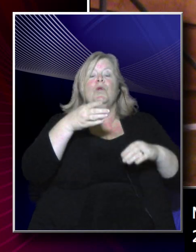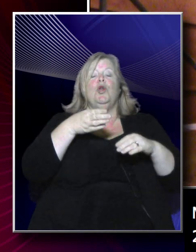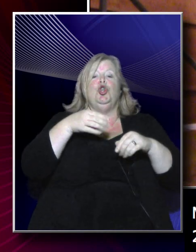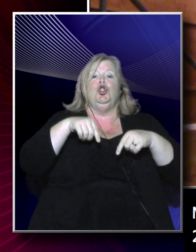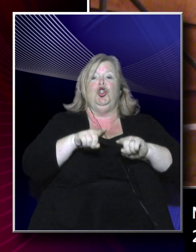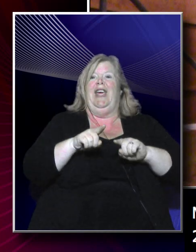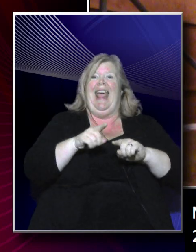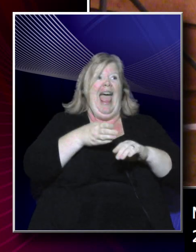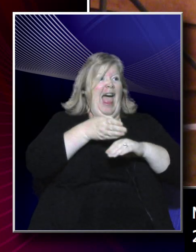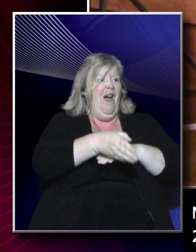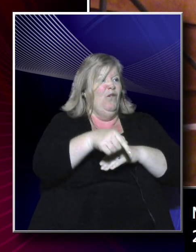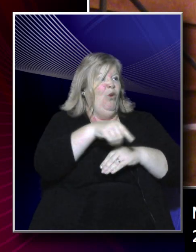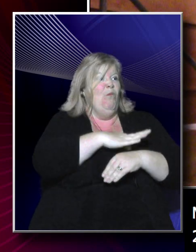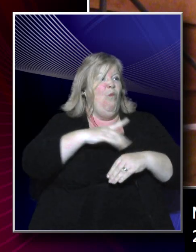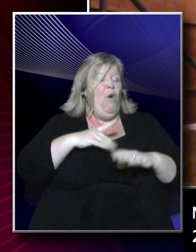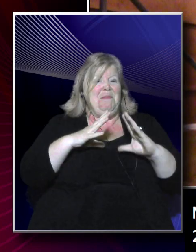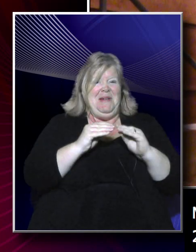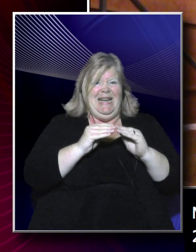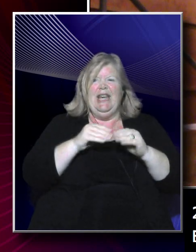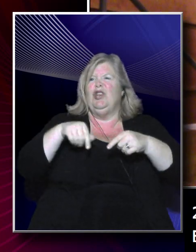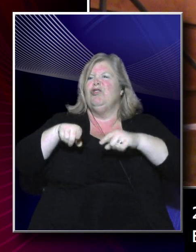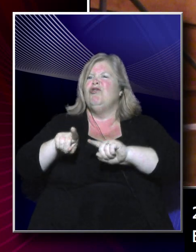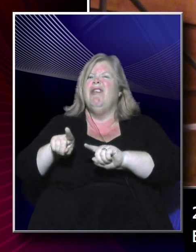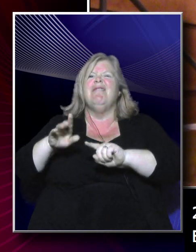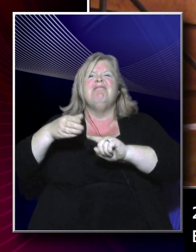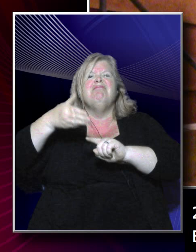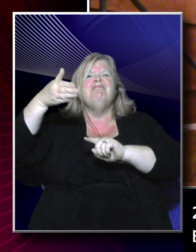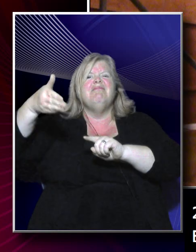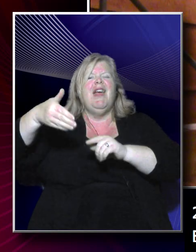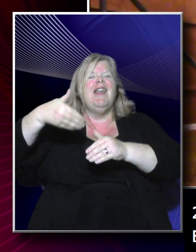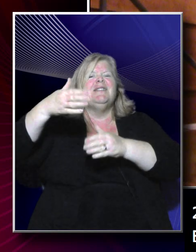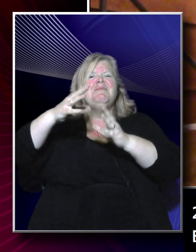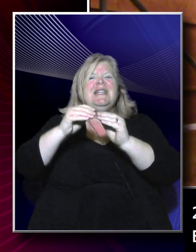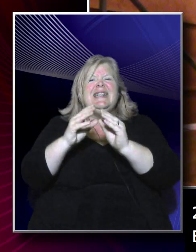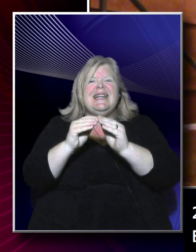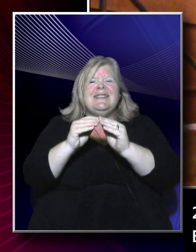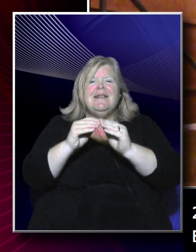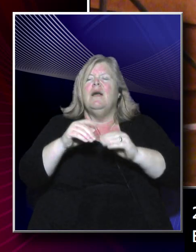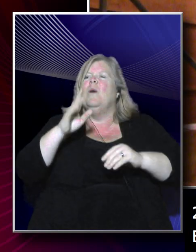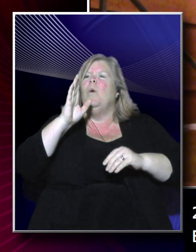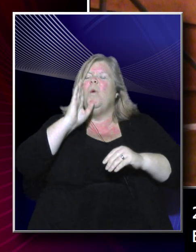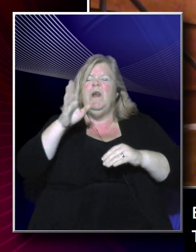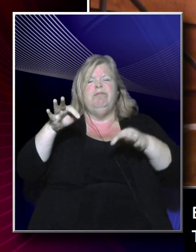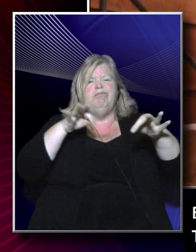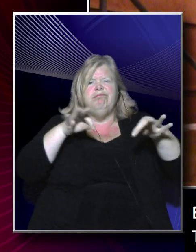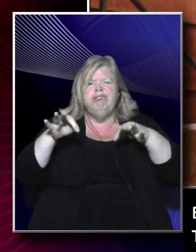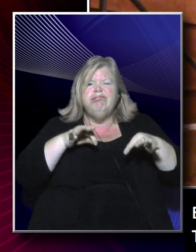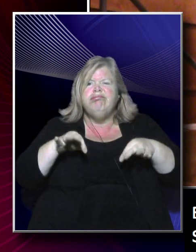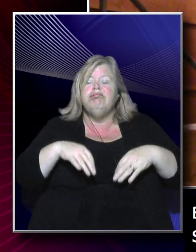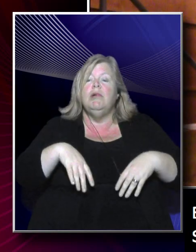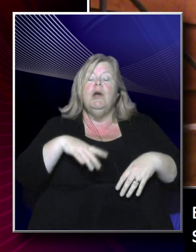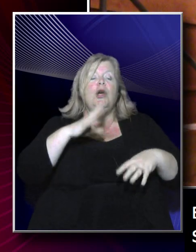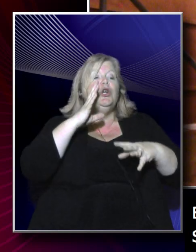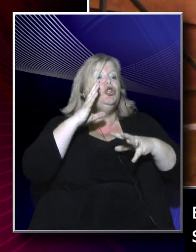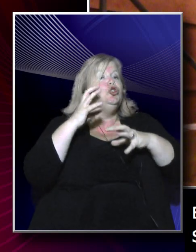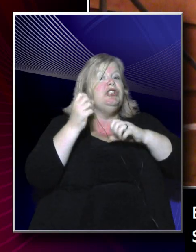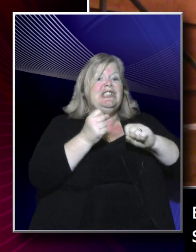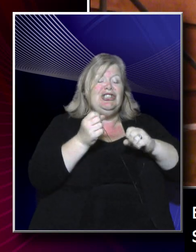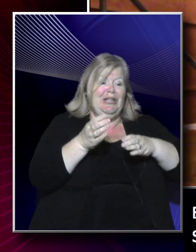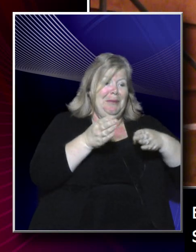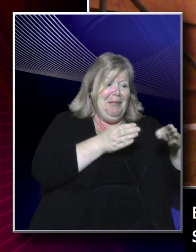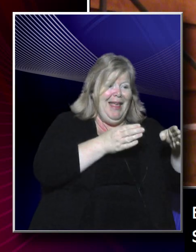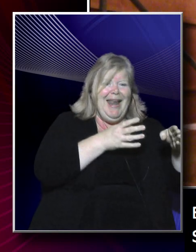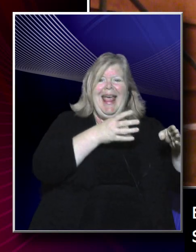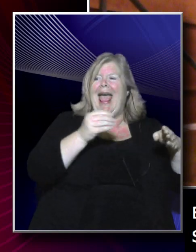today's full board meeting, I will try to bridge the gap between strategic planning and budgeting, and I will